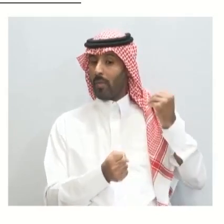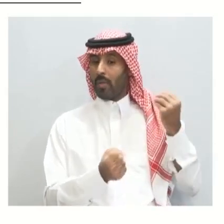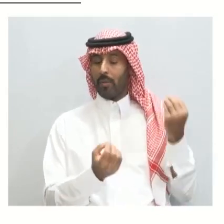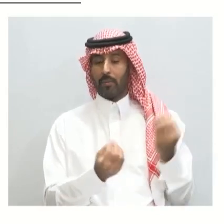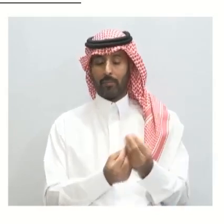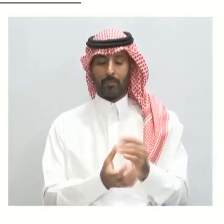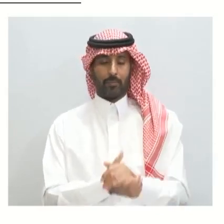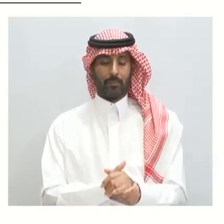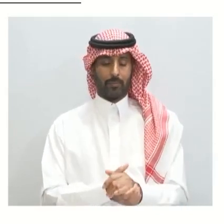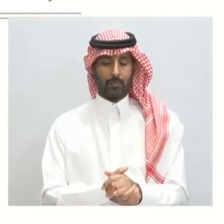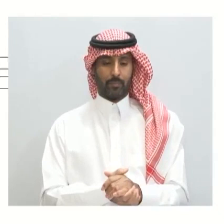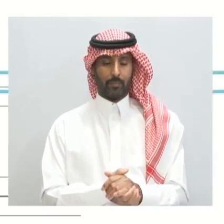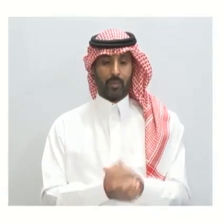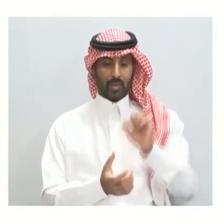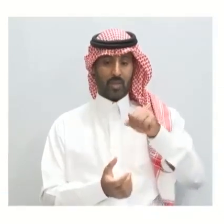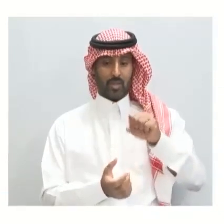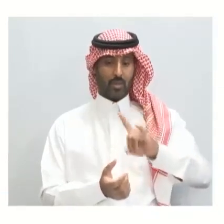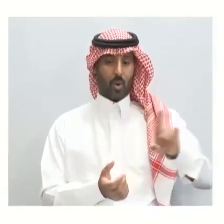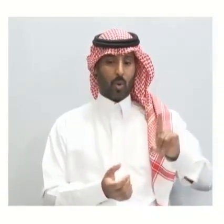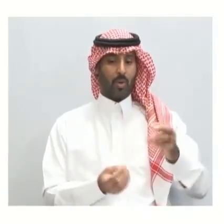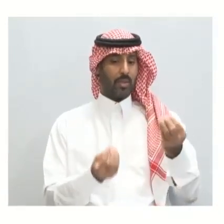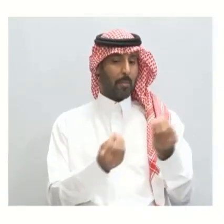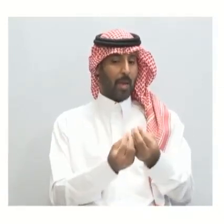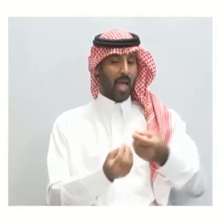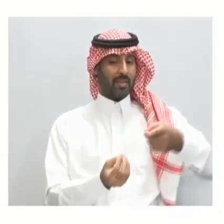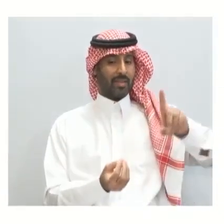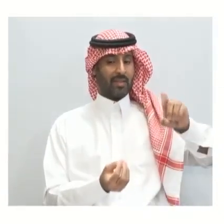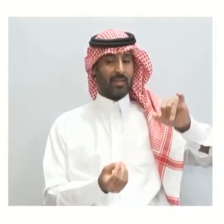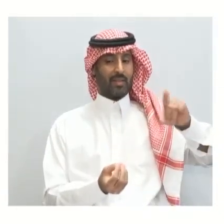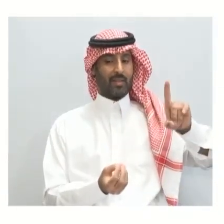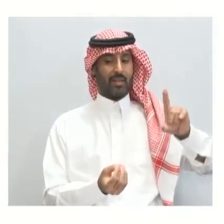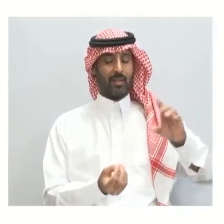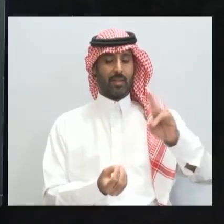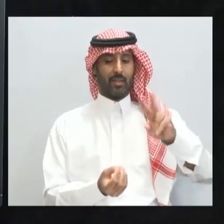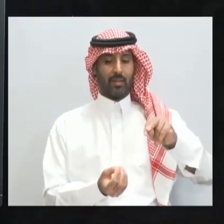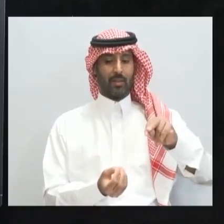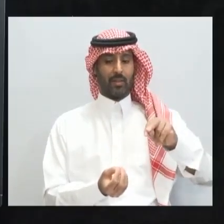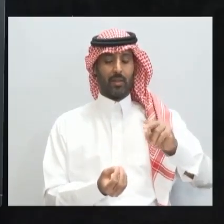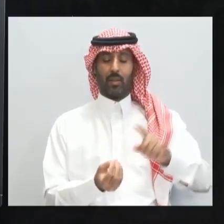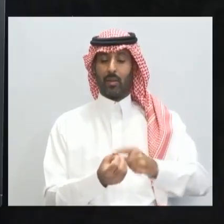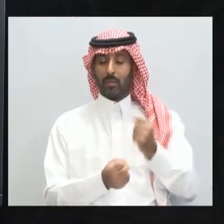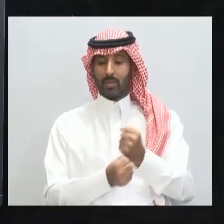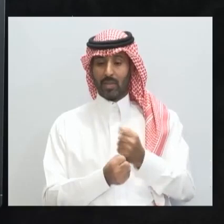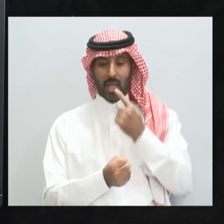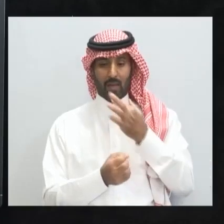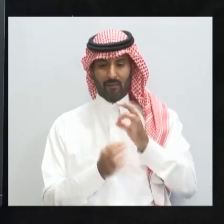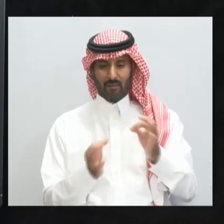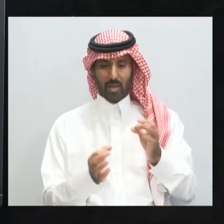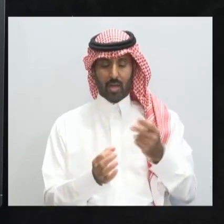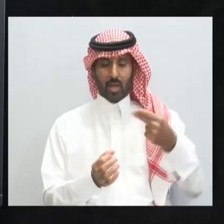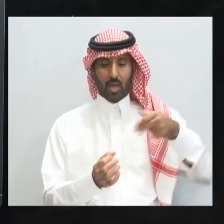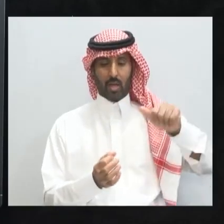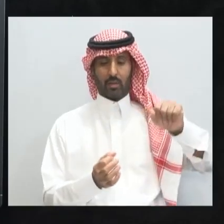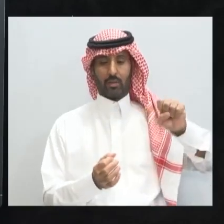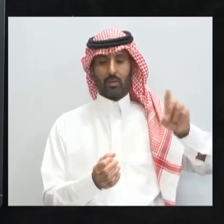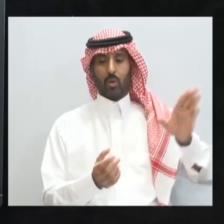here, of course, making yes, no questions with did. If you remember, we also had the present perfect simple by using has or have in